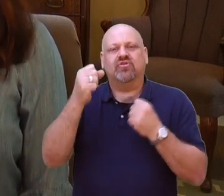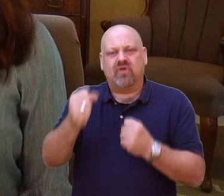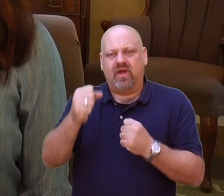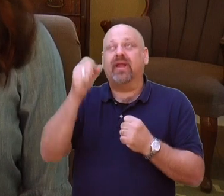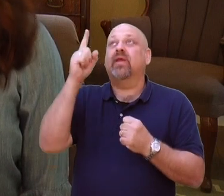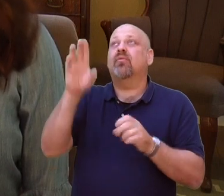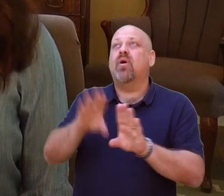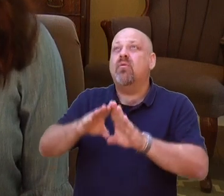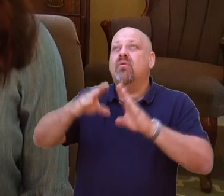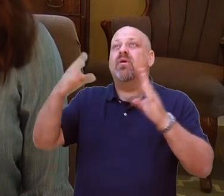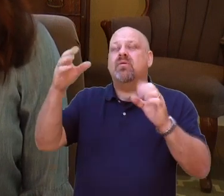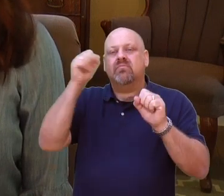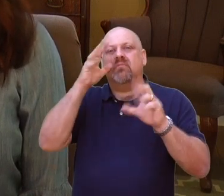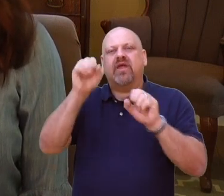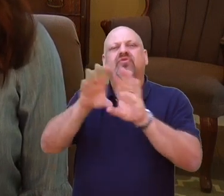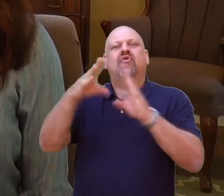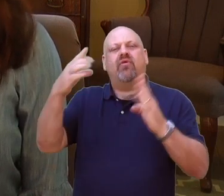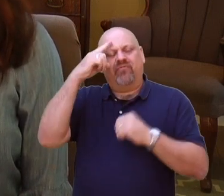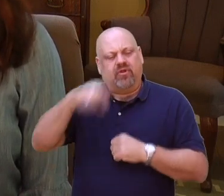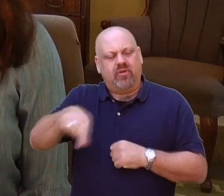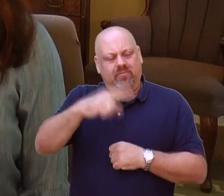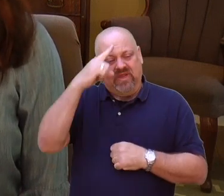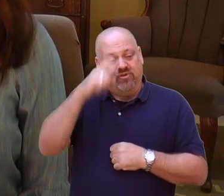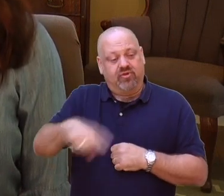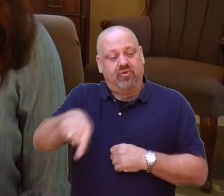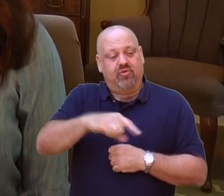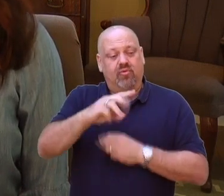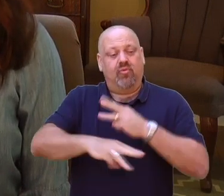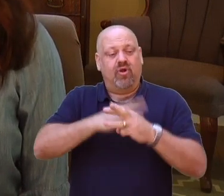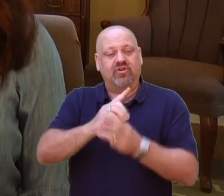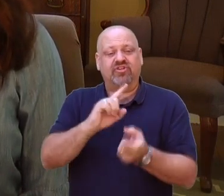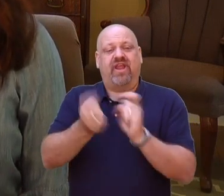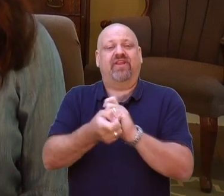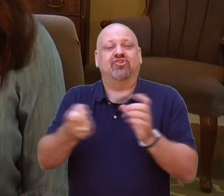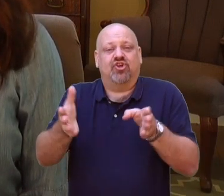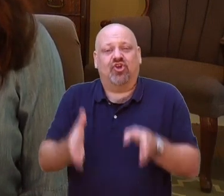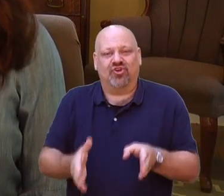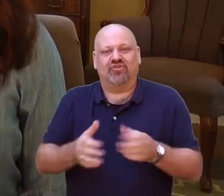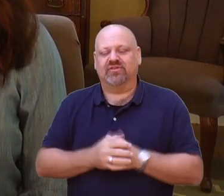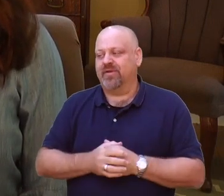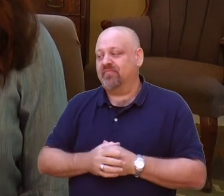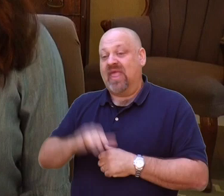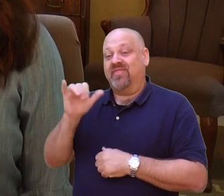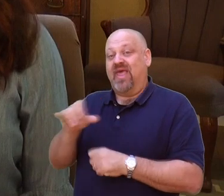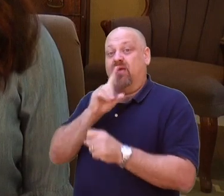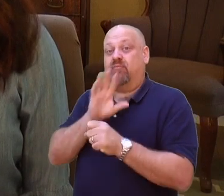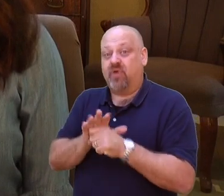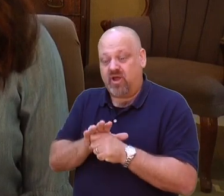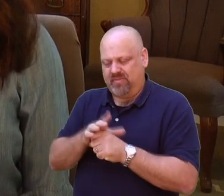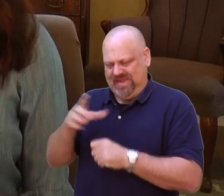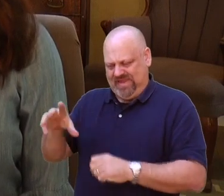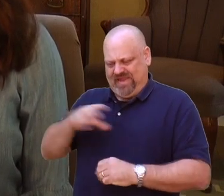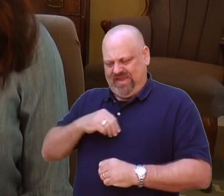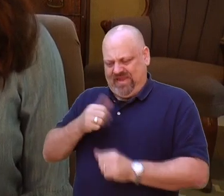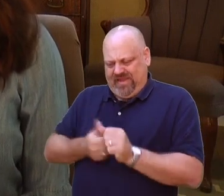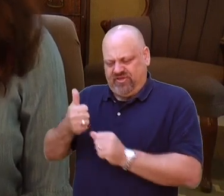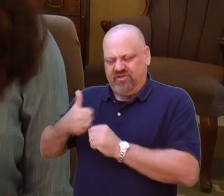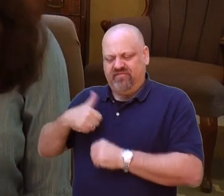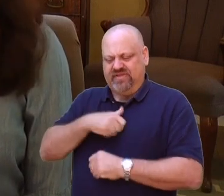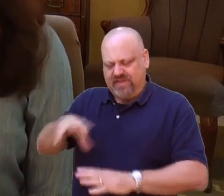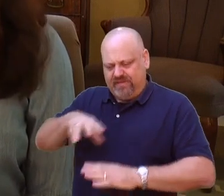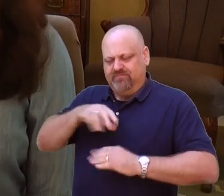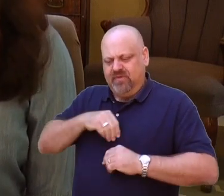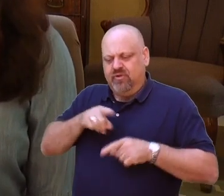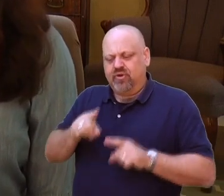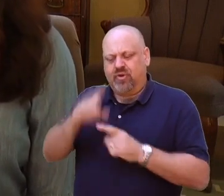on the other side, you are going to come out stronger, and He is going to open up amazing doors for you because you are world changers.